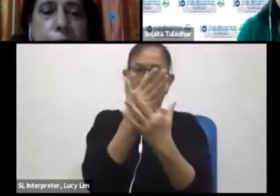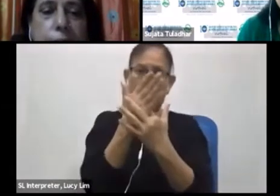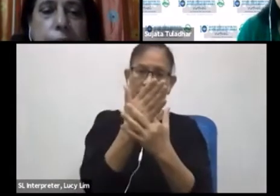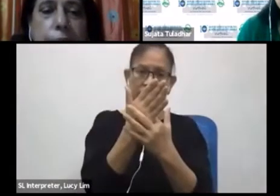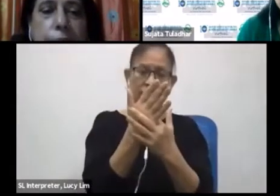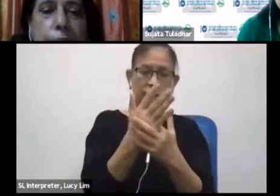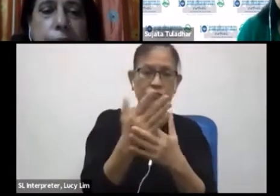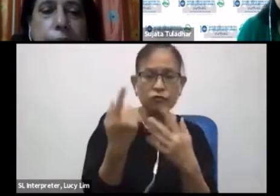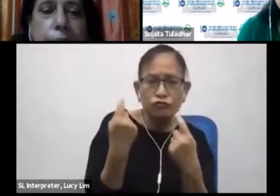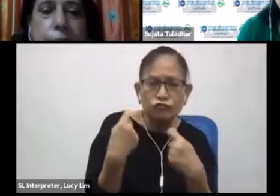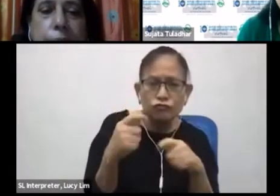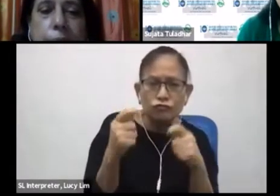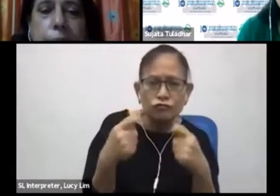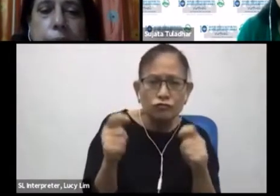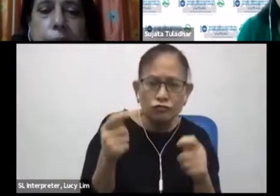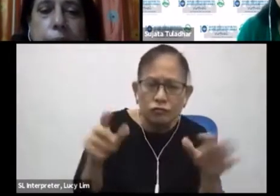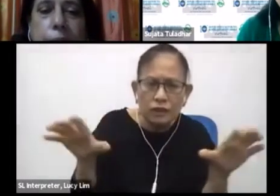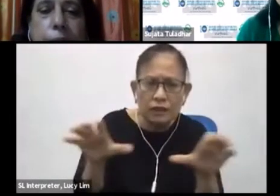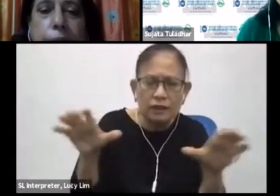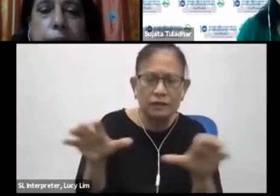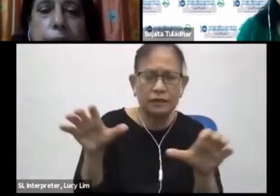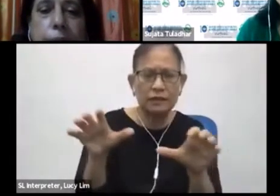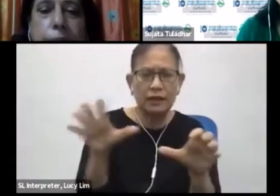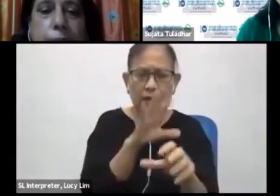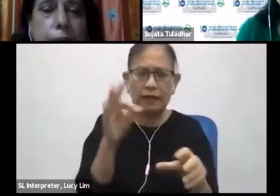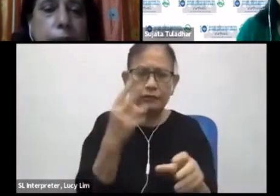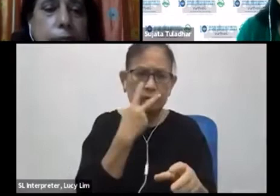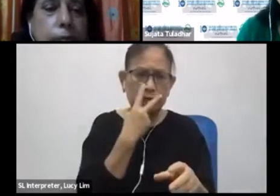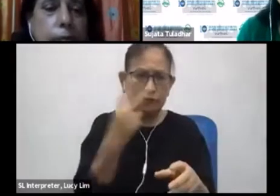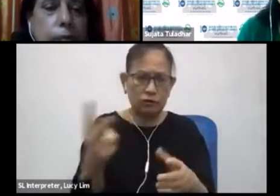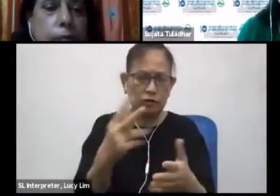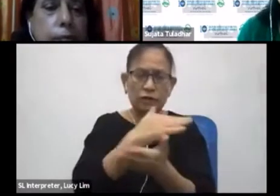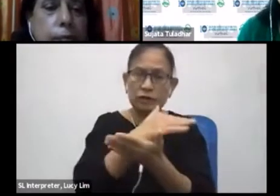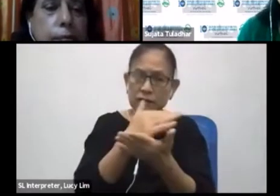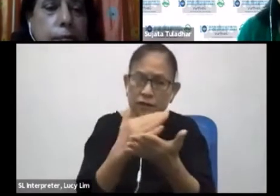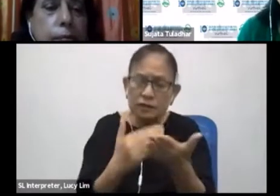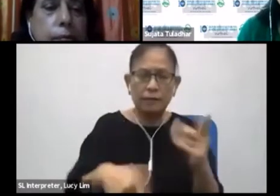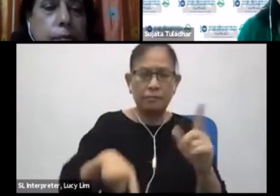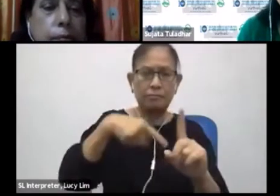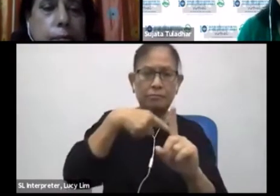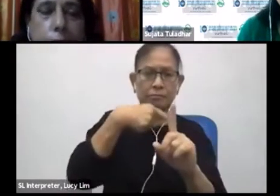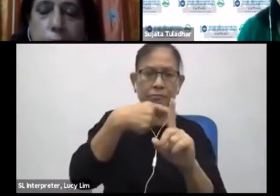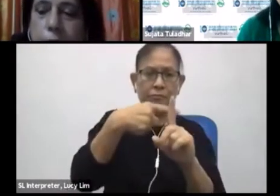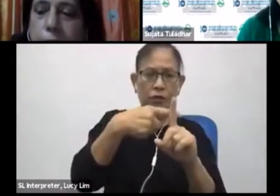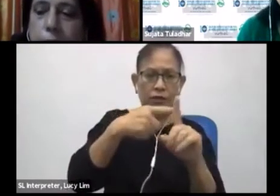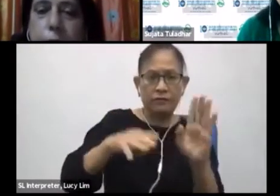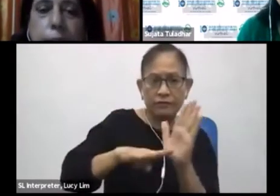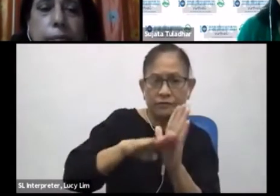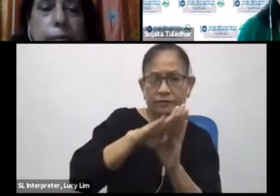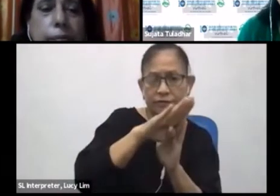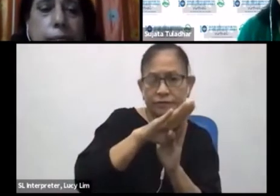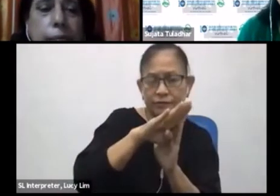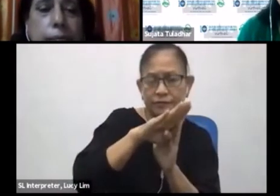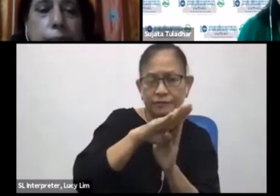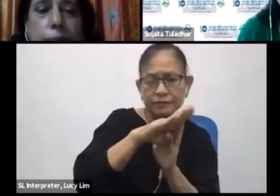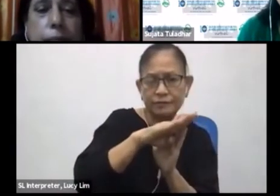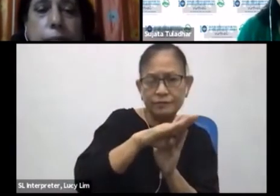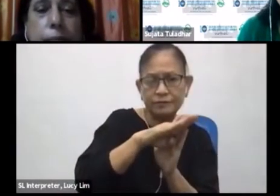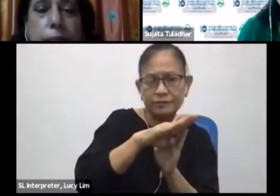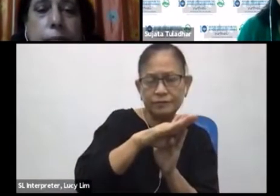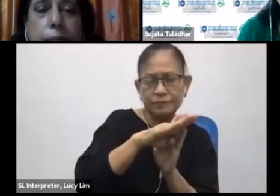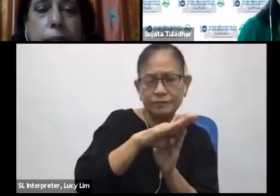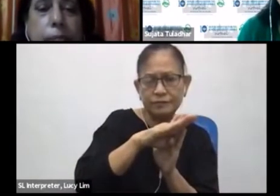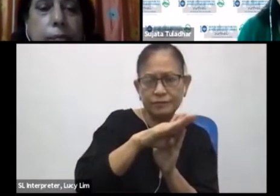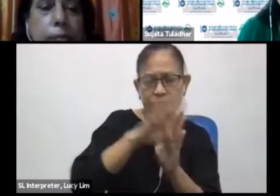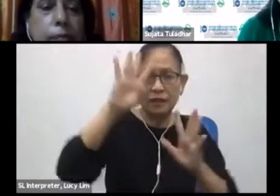to we also see some good development is to